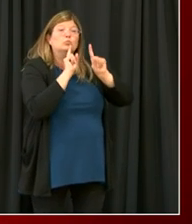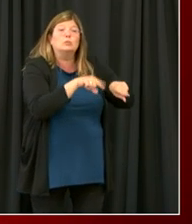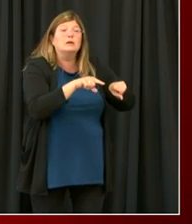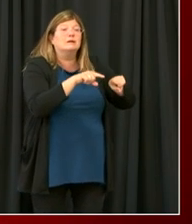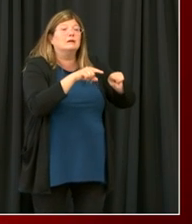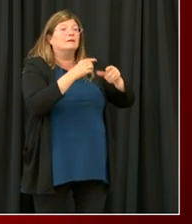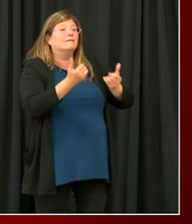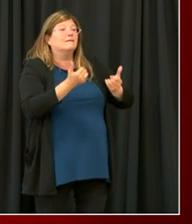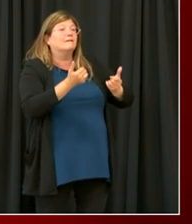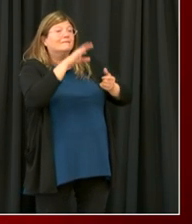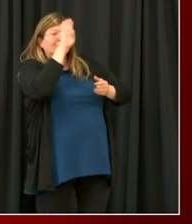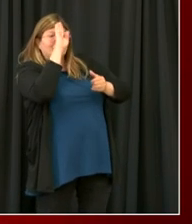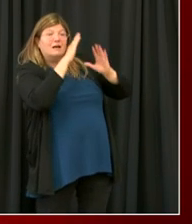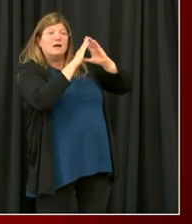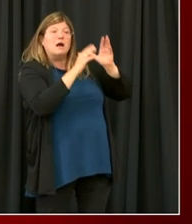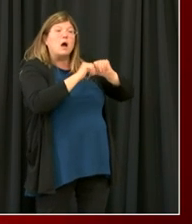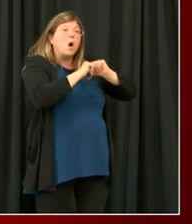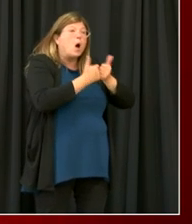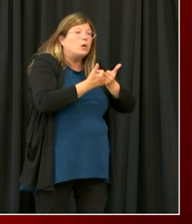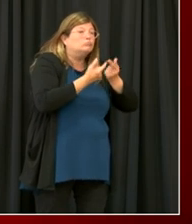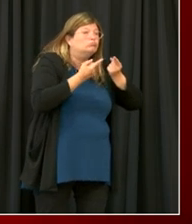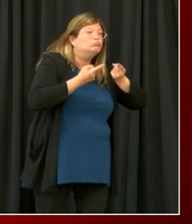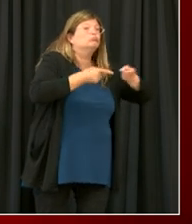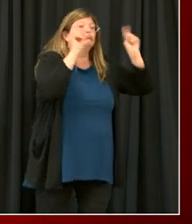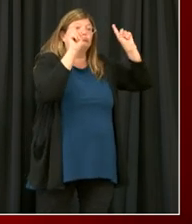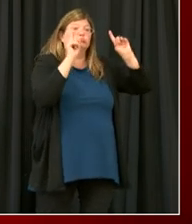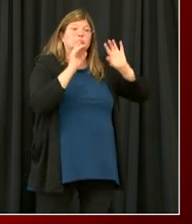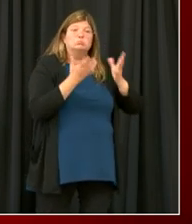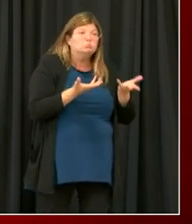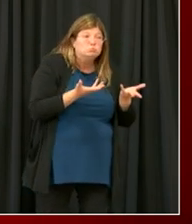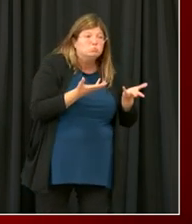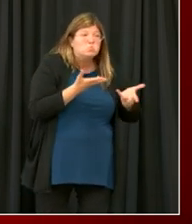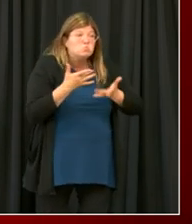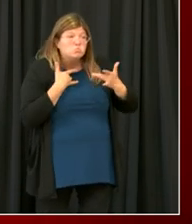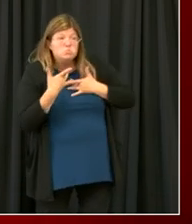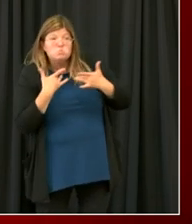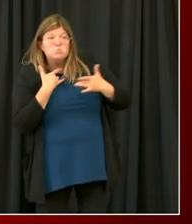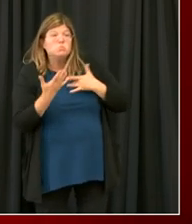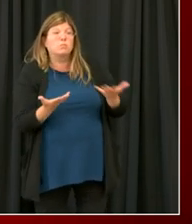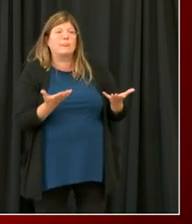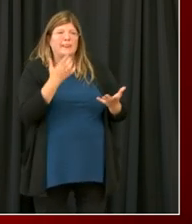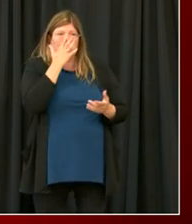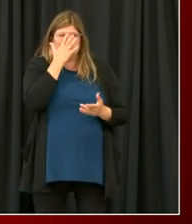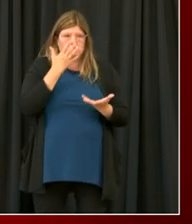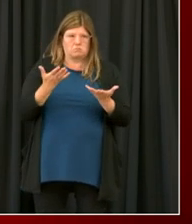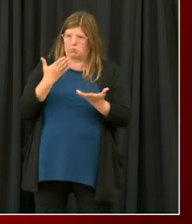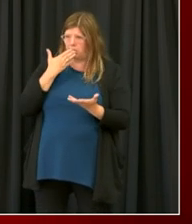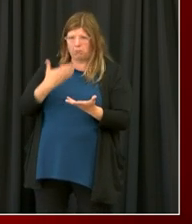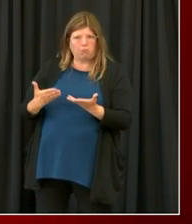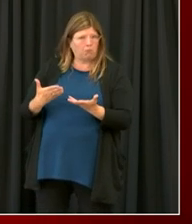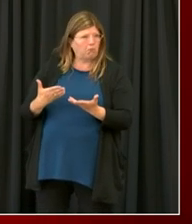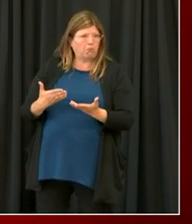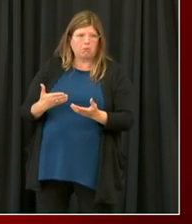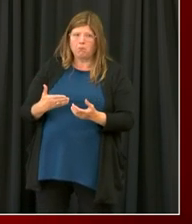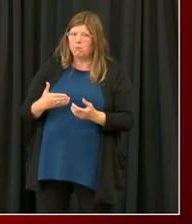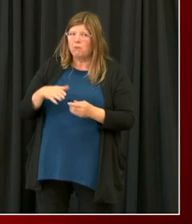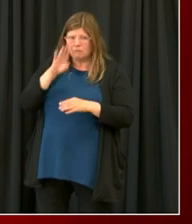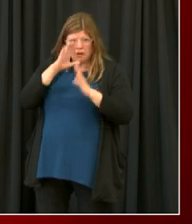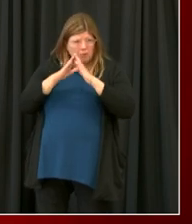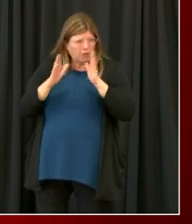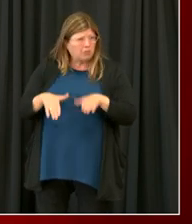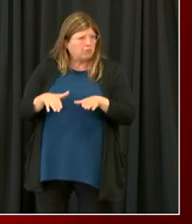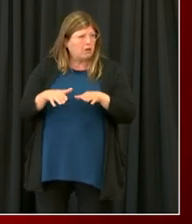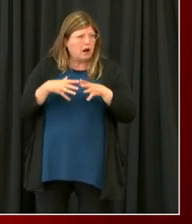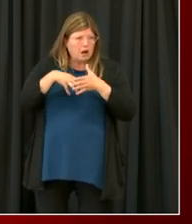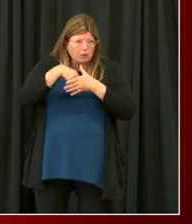it? How's it working? What are your thoughts? That sort of thing. It's working well. The firehouses, it's happening outside the